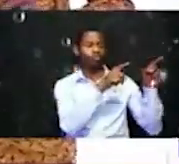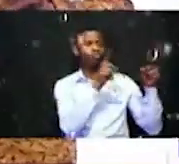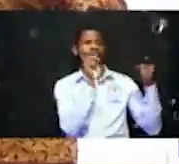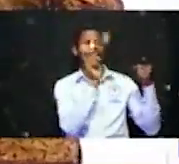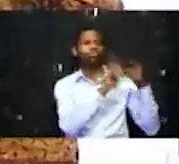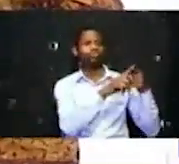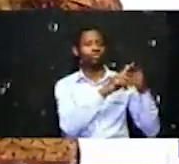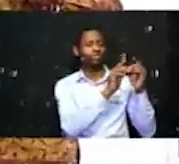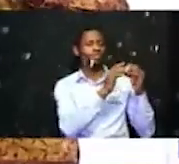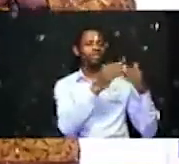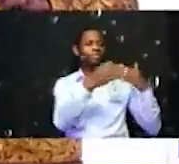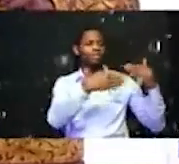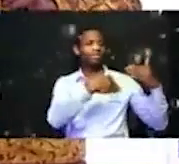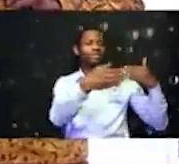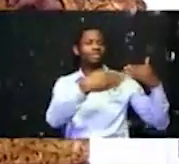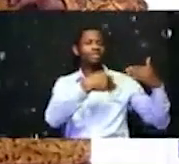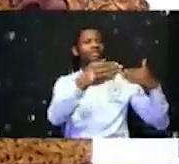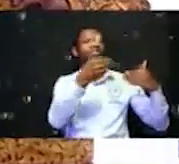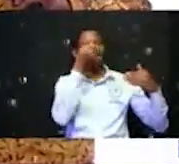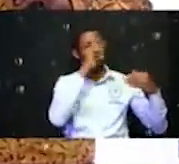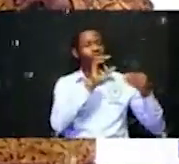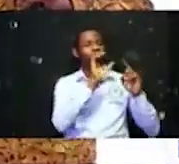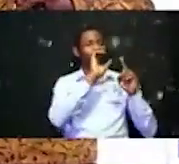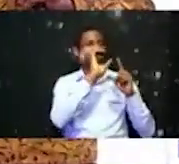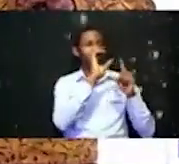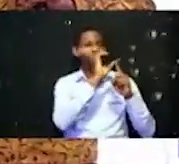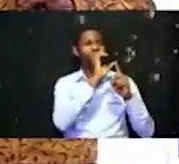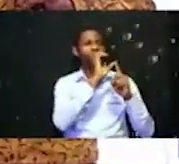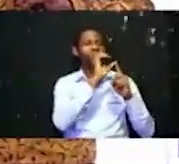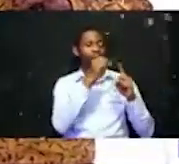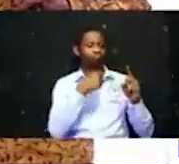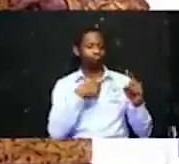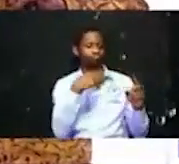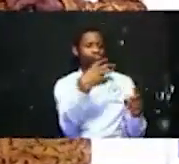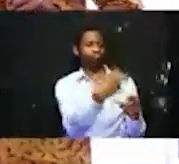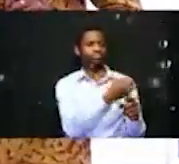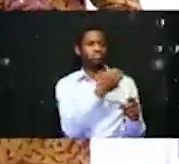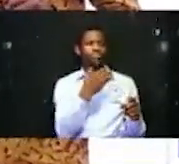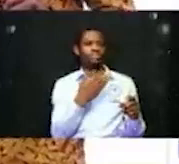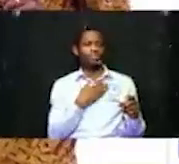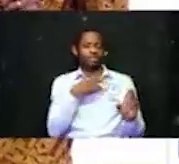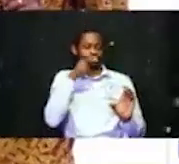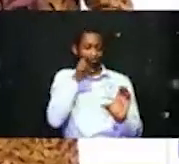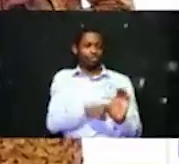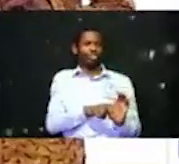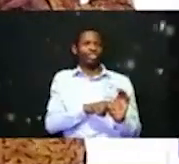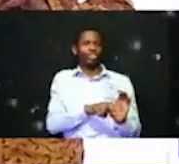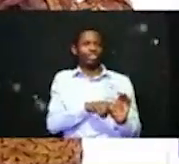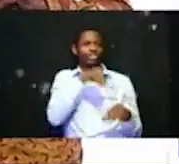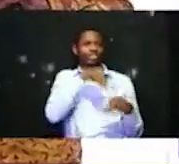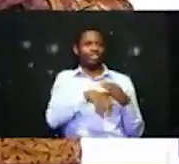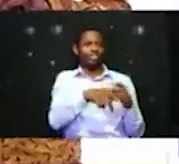Where ye Job ena or Casano, ye chas ye ewa in yumu en sonwa. Joseph ne say, me free a di me ko crop no na